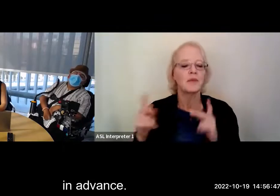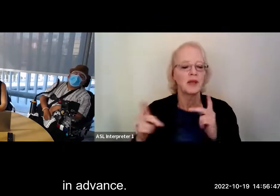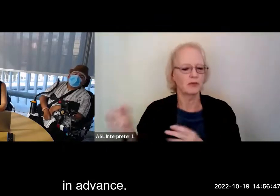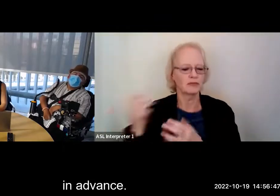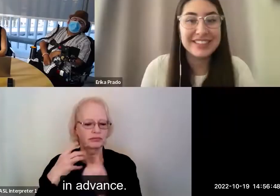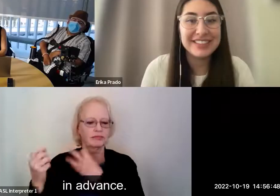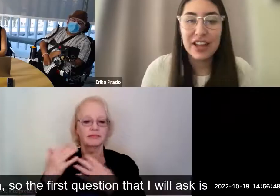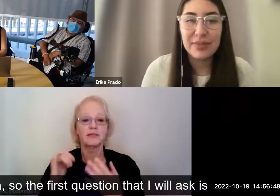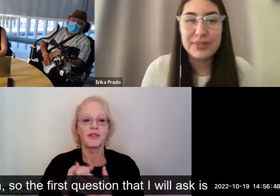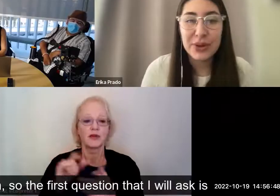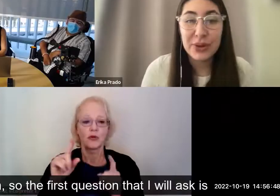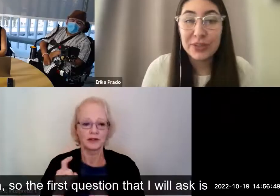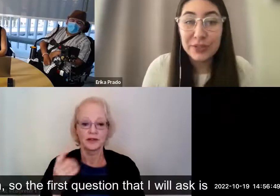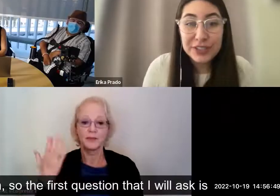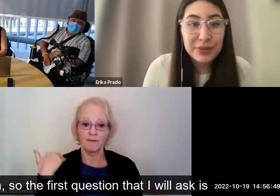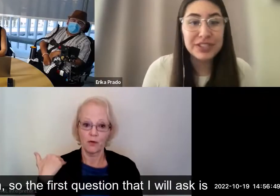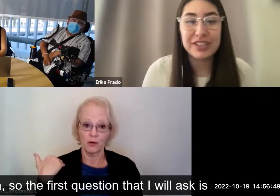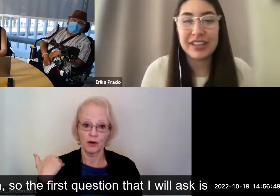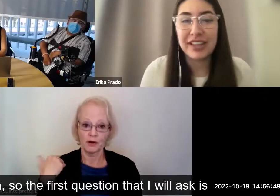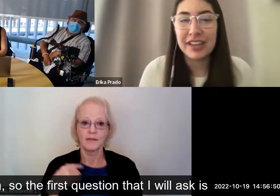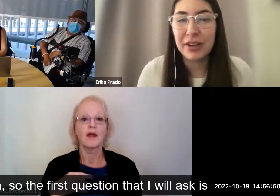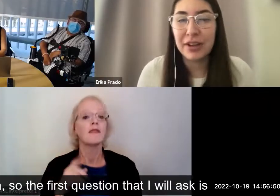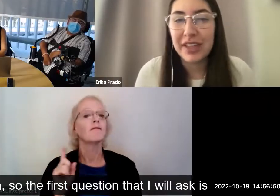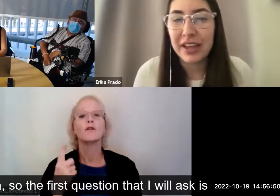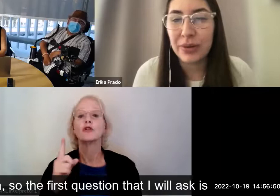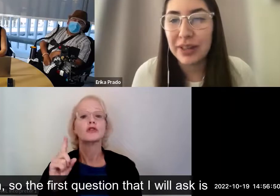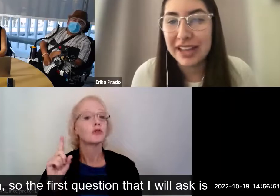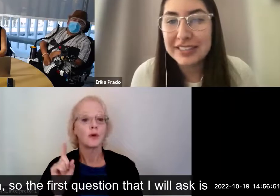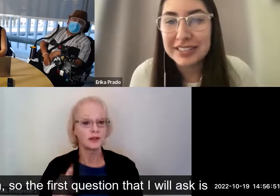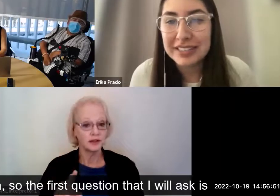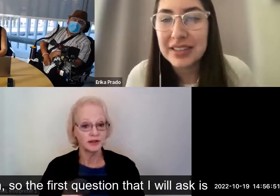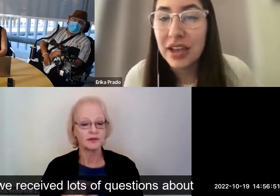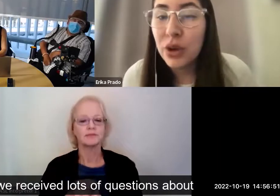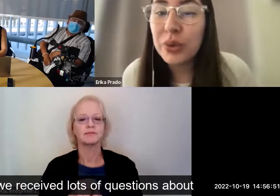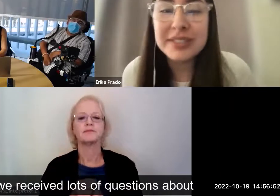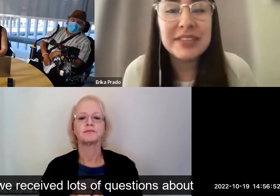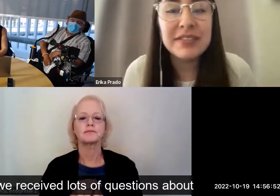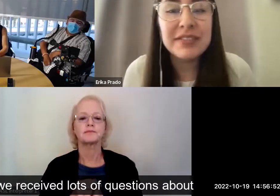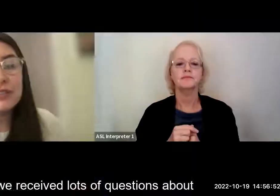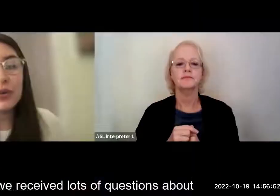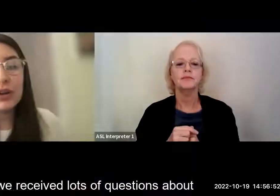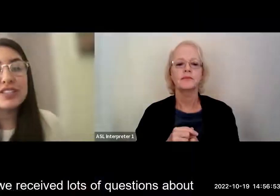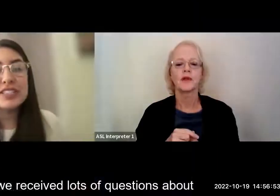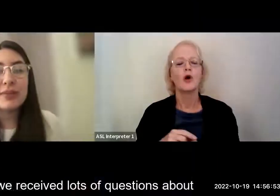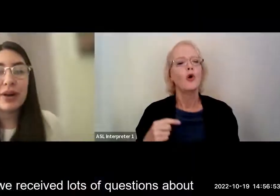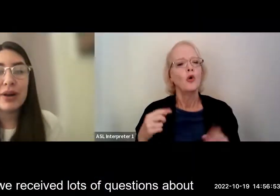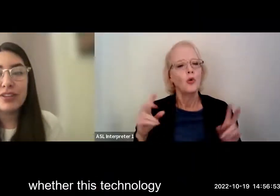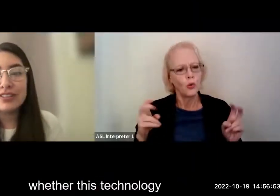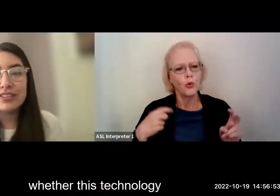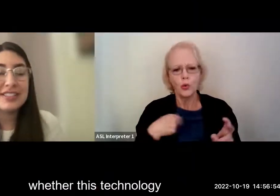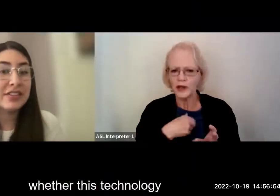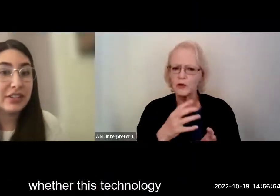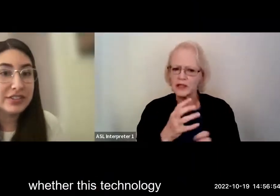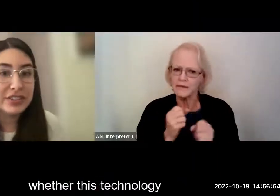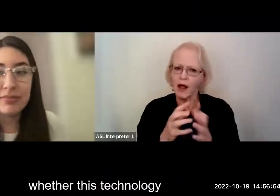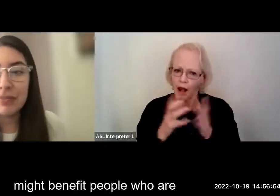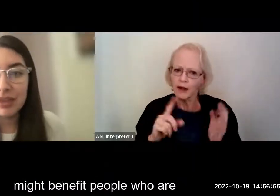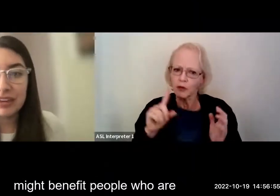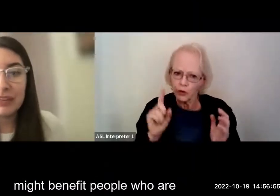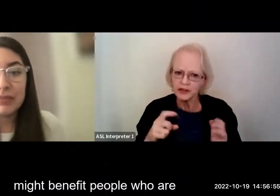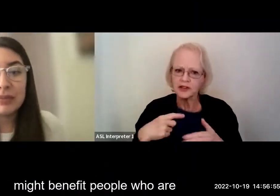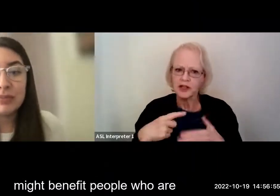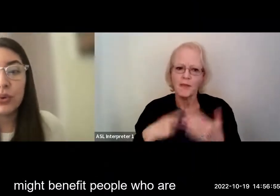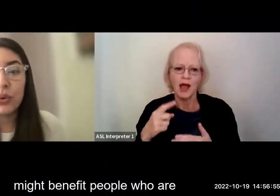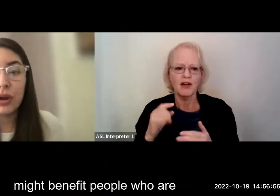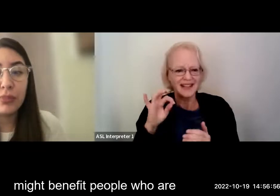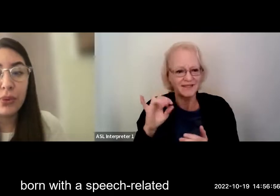in advance. So the first question that I will ask is, we received lots of questions about whether this technology might